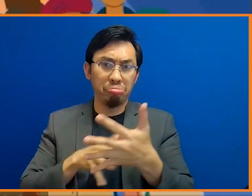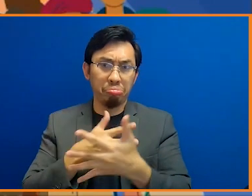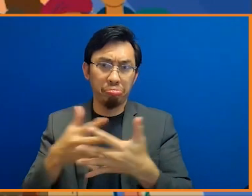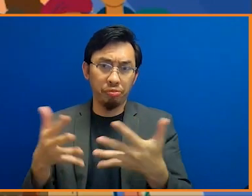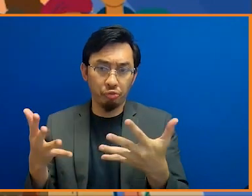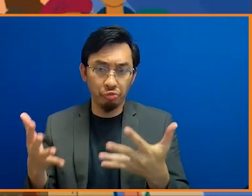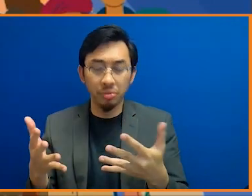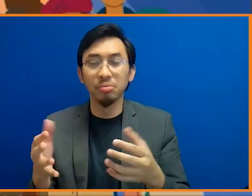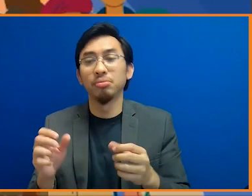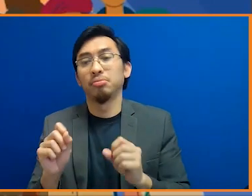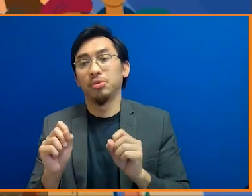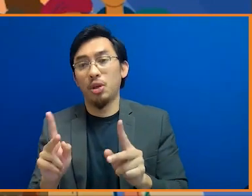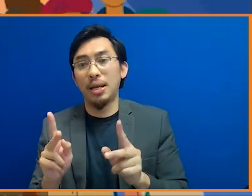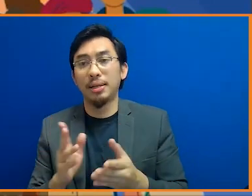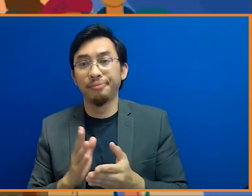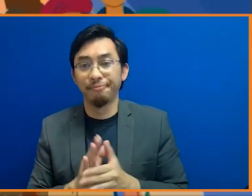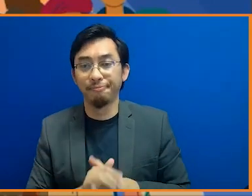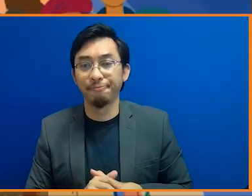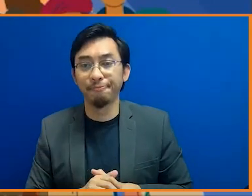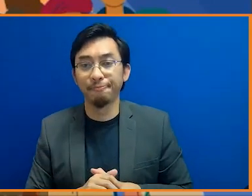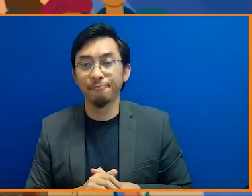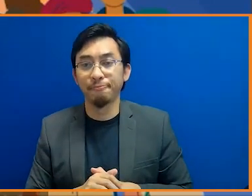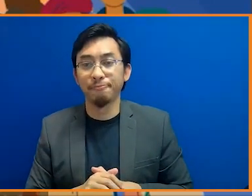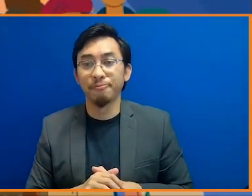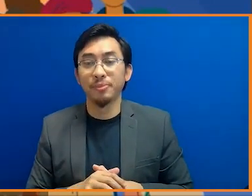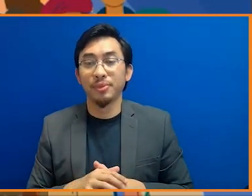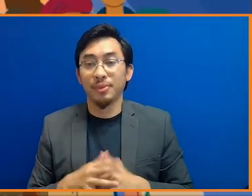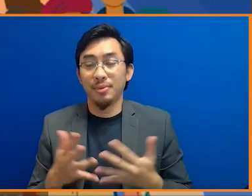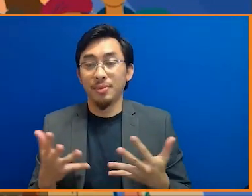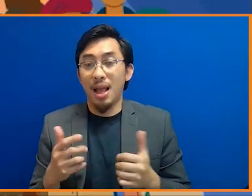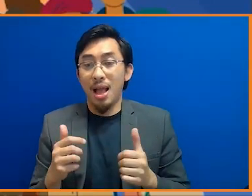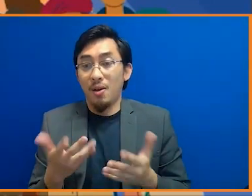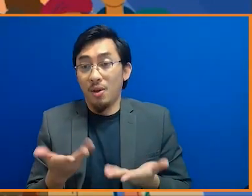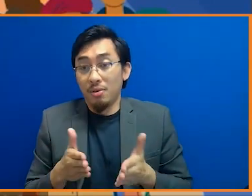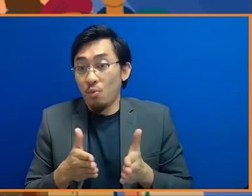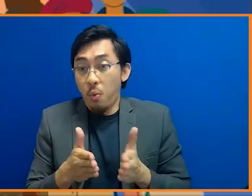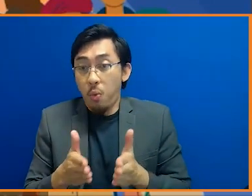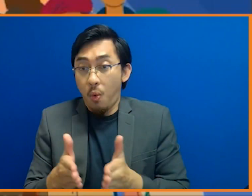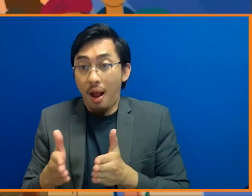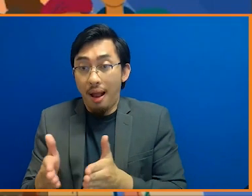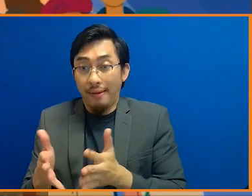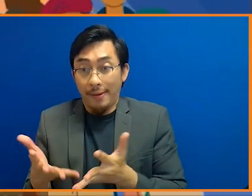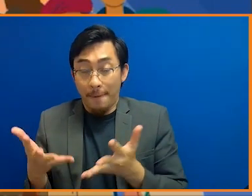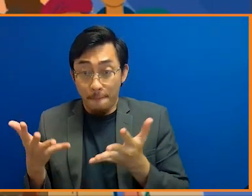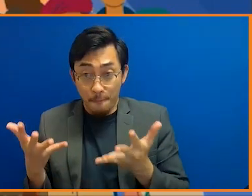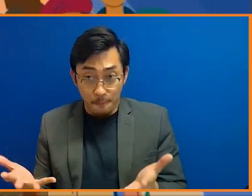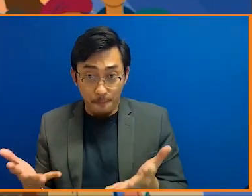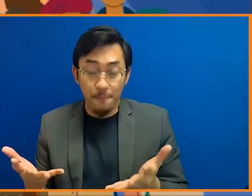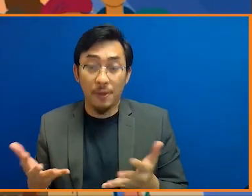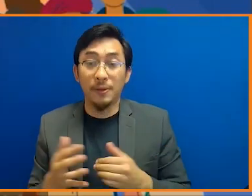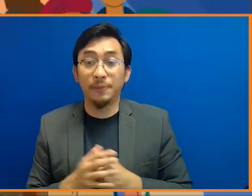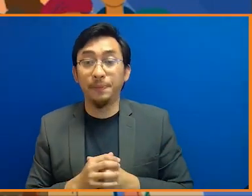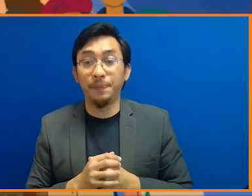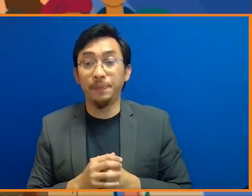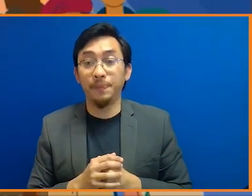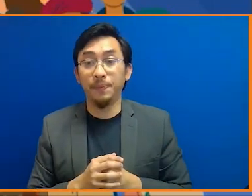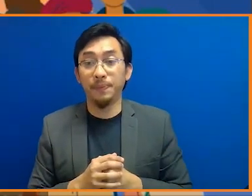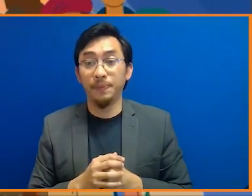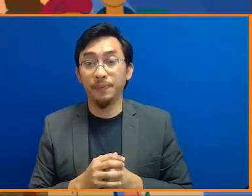Okay. Okay, right. Um, the classical ways of risk itself